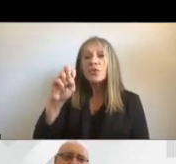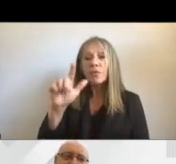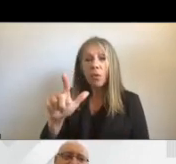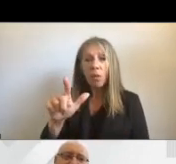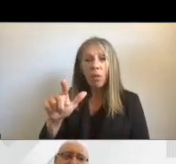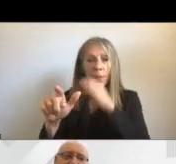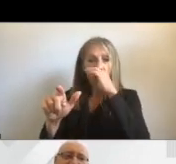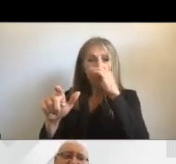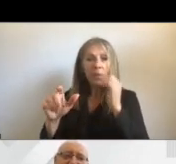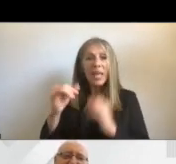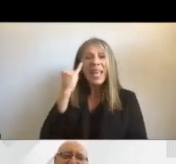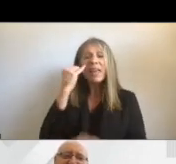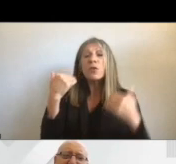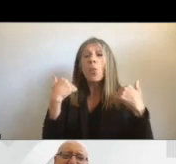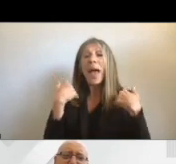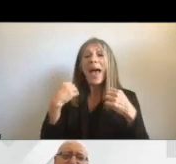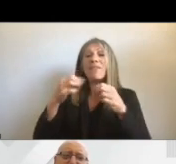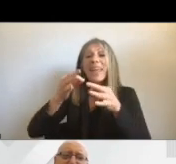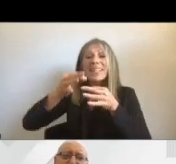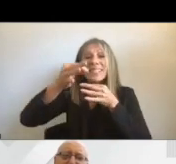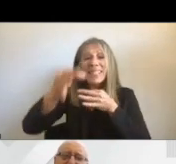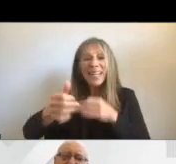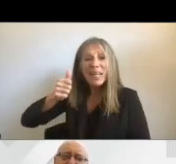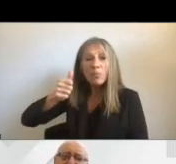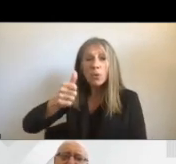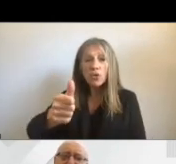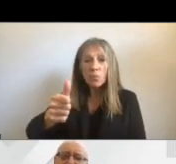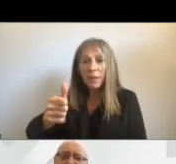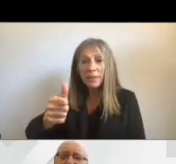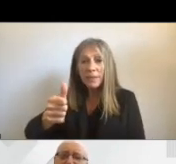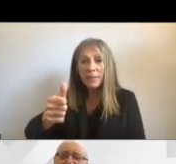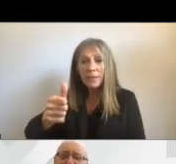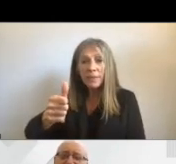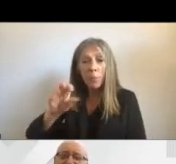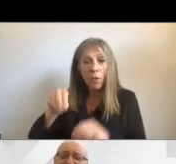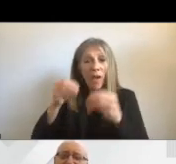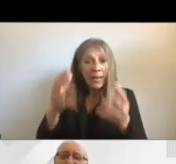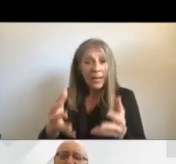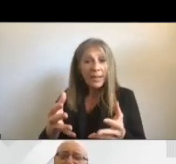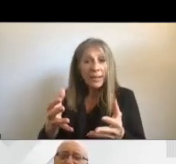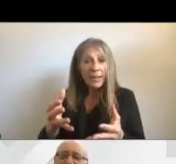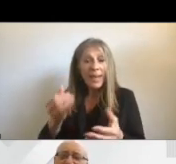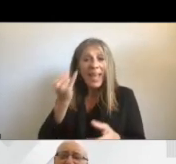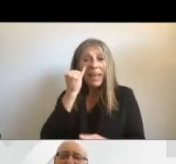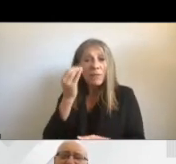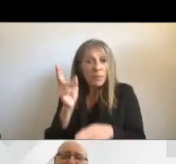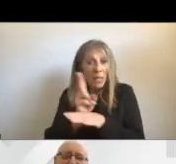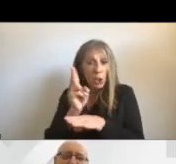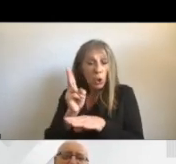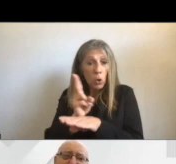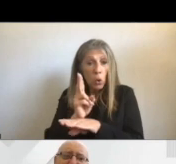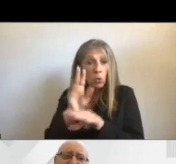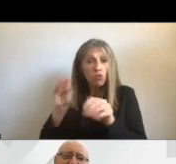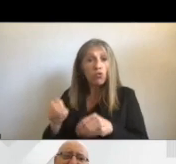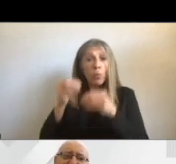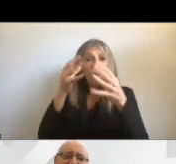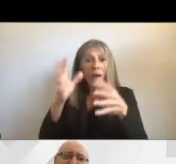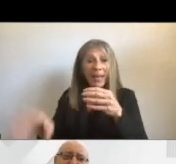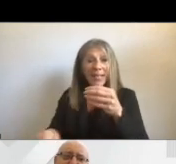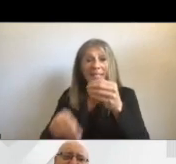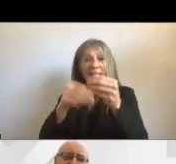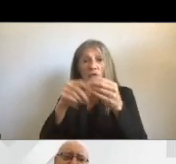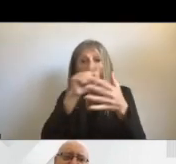An accessible walk indication complying with, this is where we're talking about accessible walk indications. An accessible walk